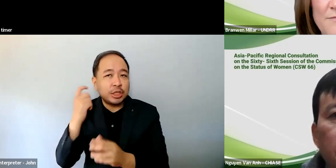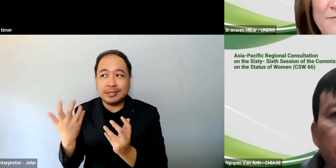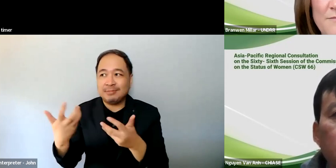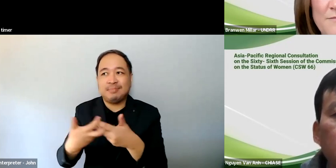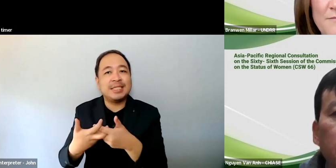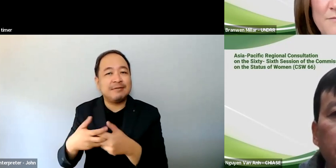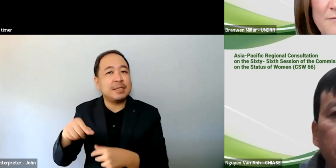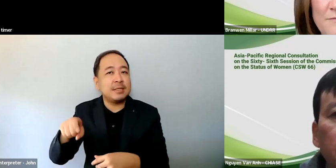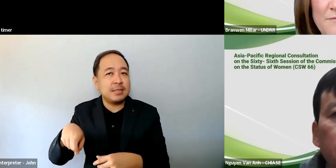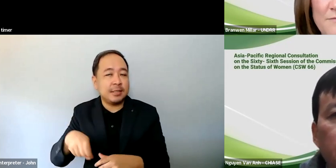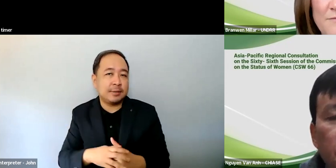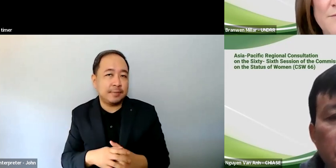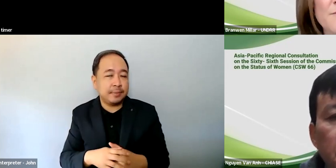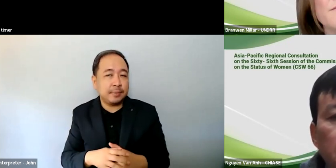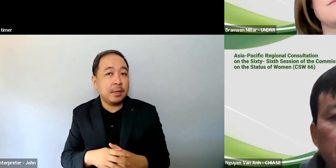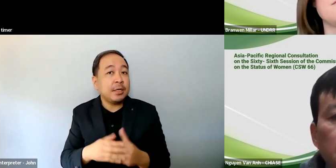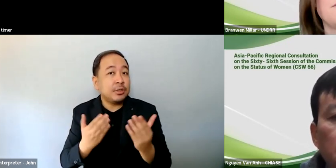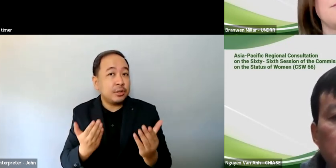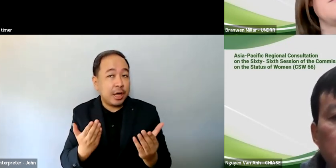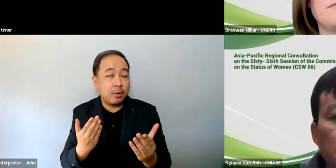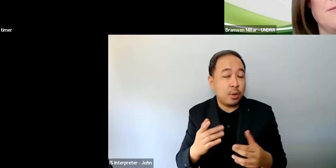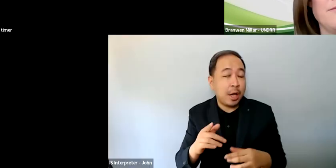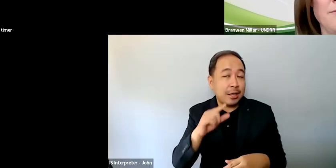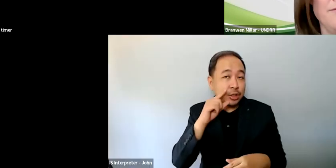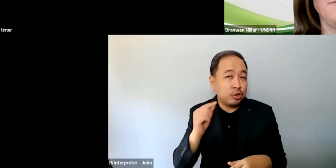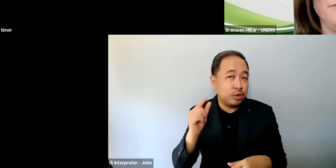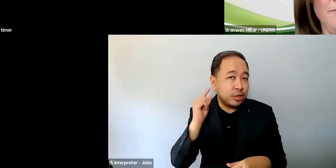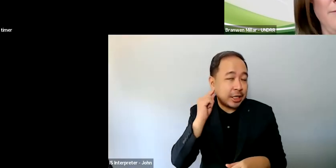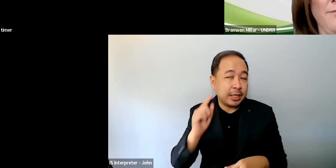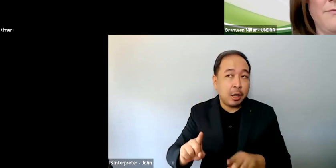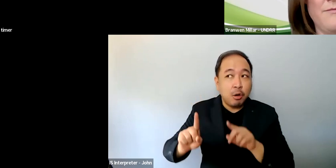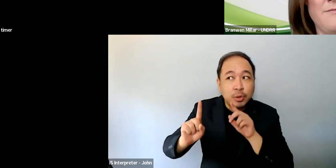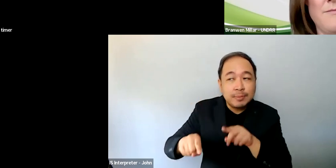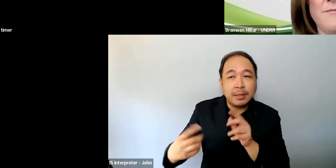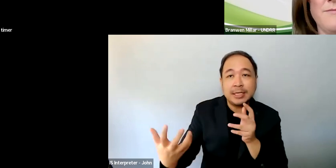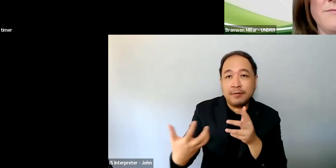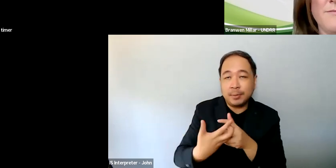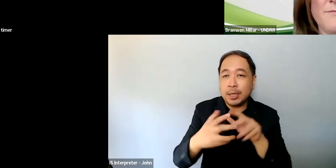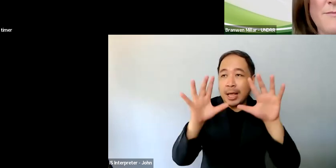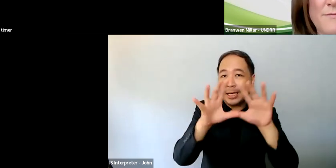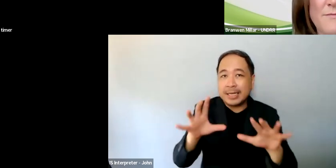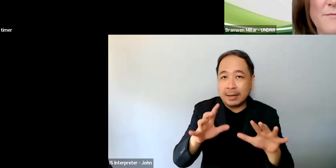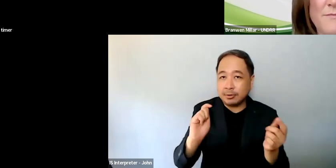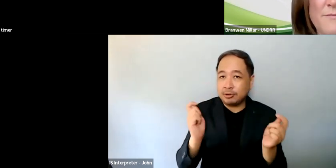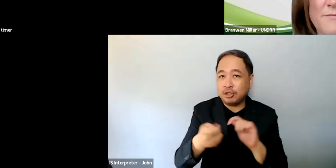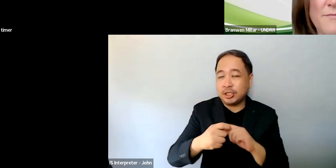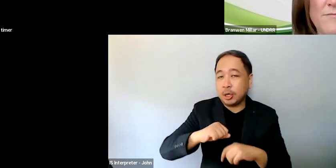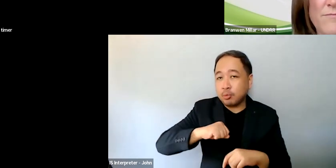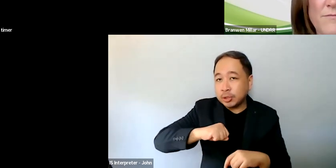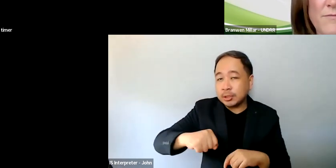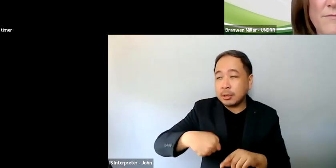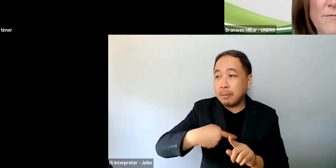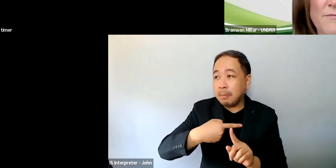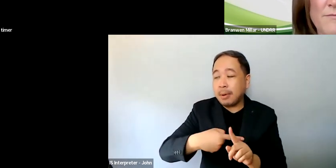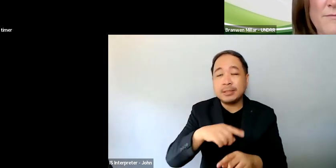important to incorporate gender considerations and gender-responsive approaches in planning and implementation of climate change resilience and disaster risk reductions. This